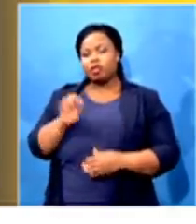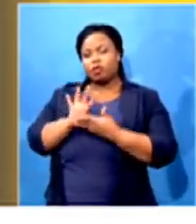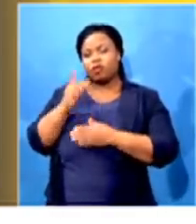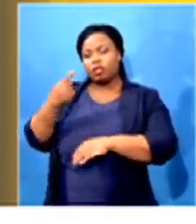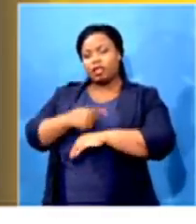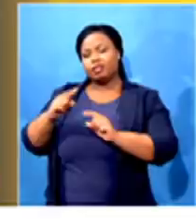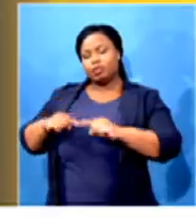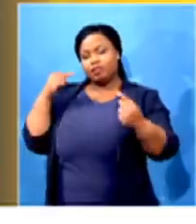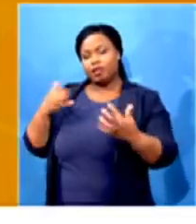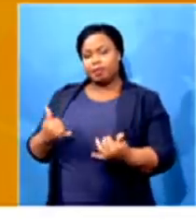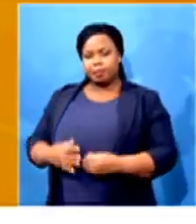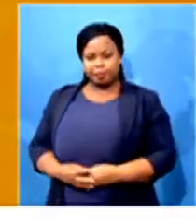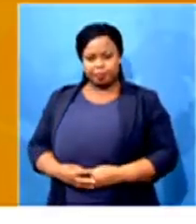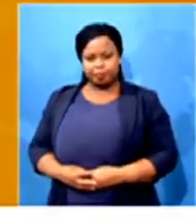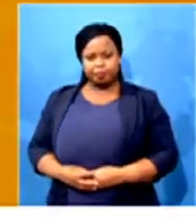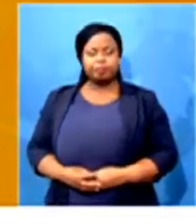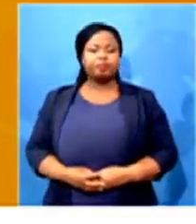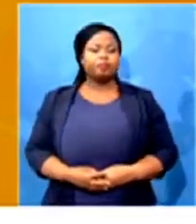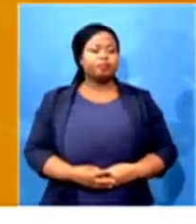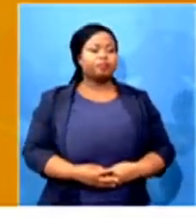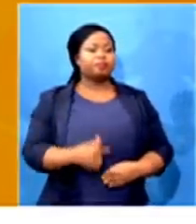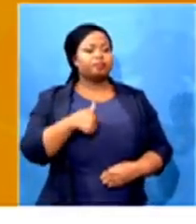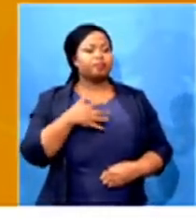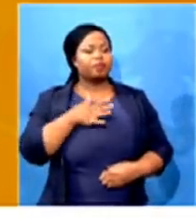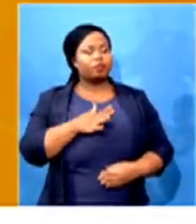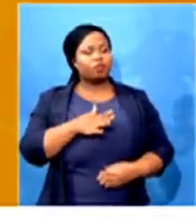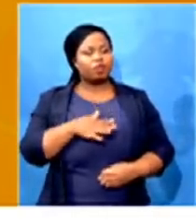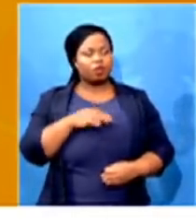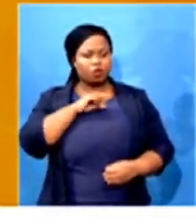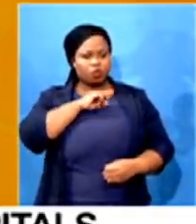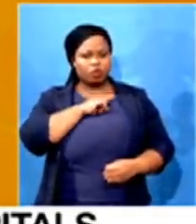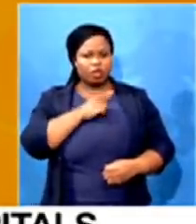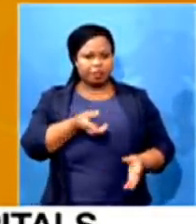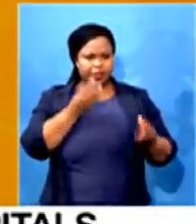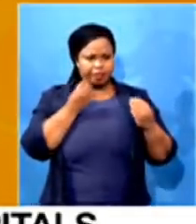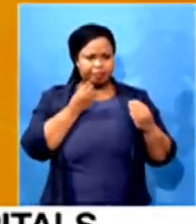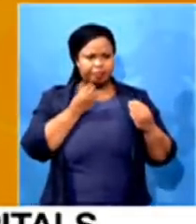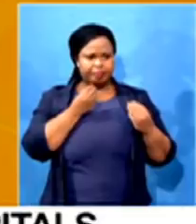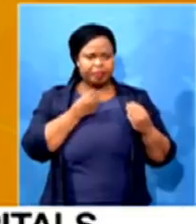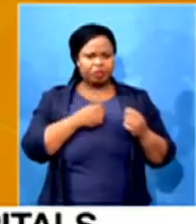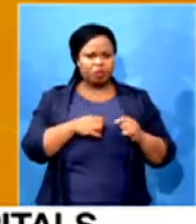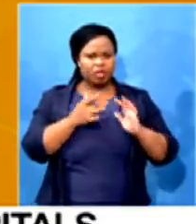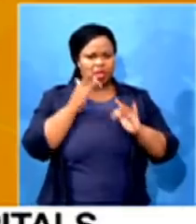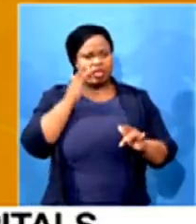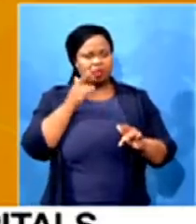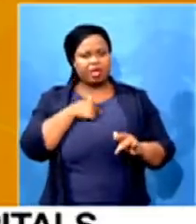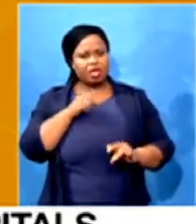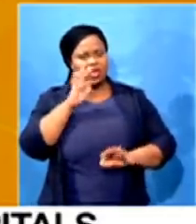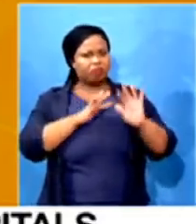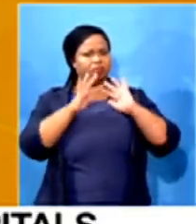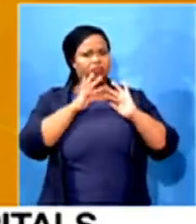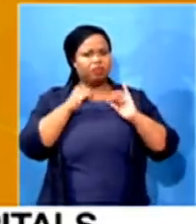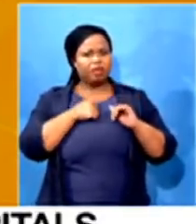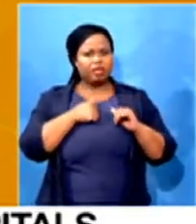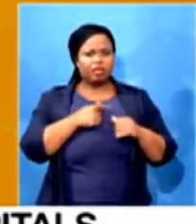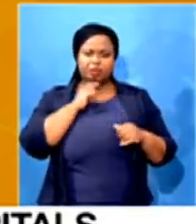so. I want to talk about, I received quite a disturbing email, and it's quite a coincidence that we happen to